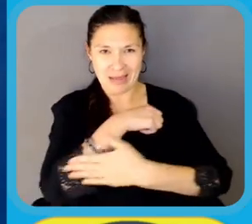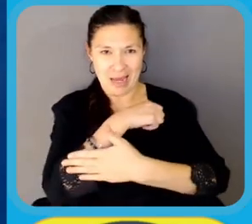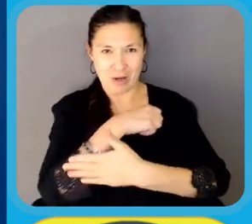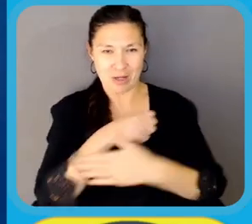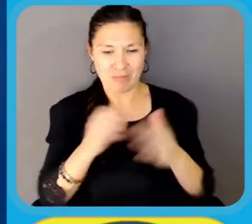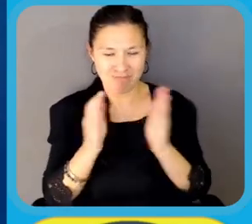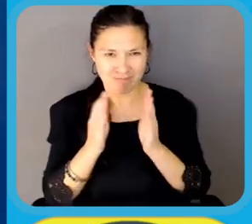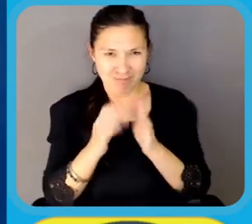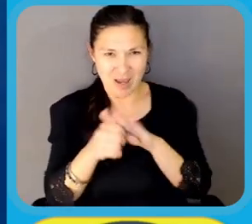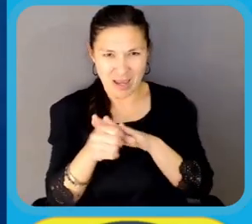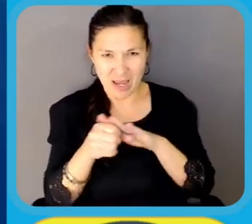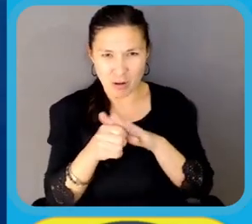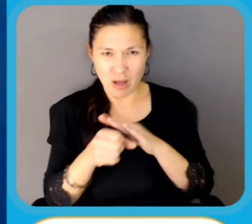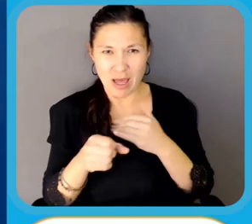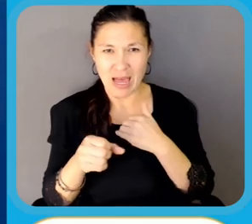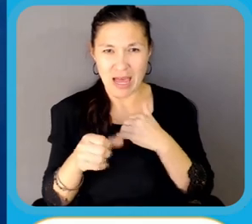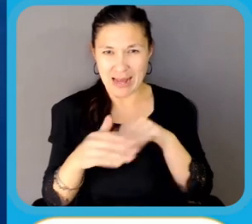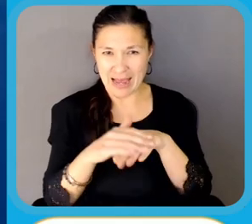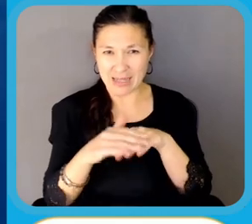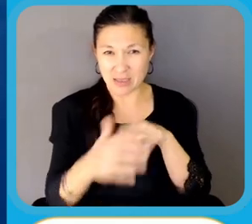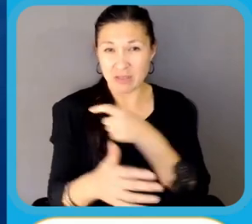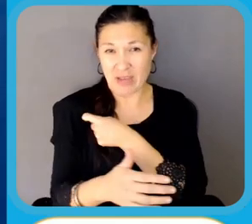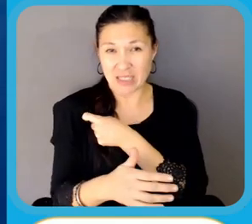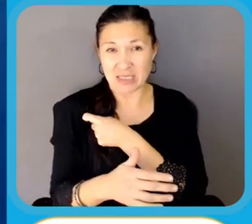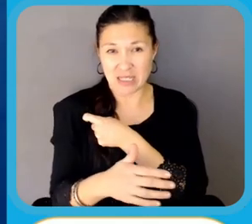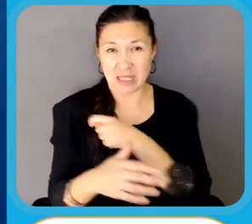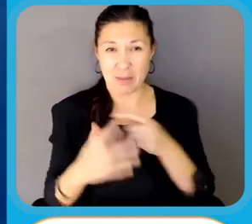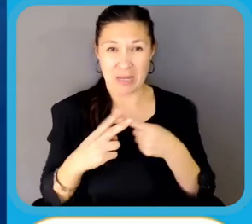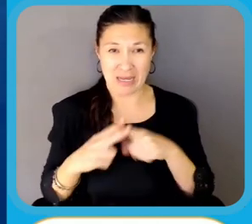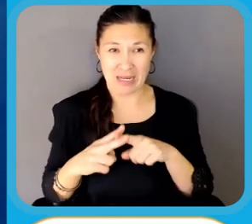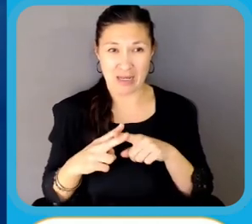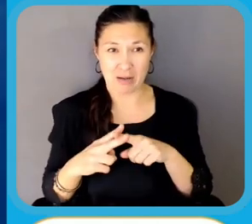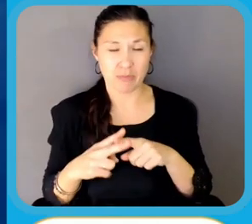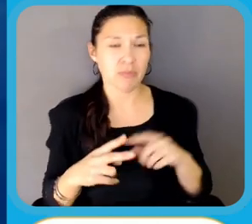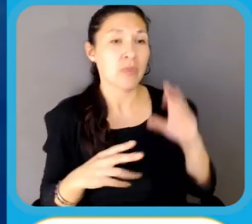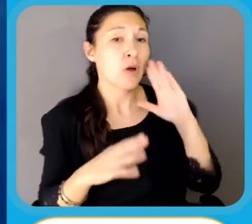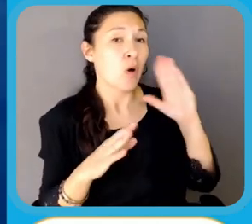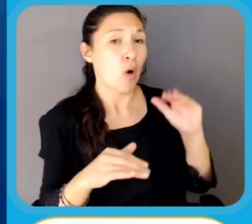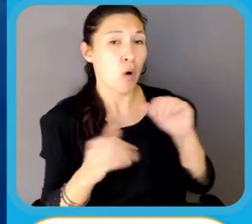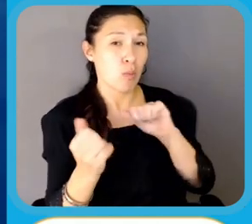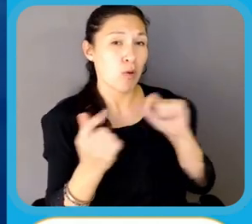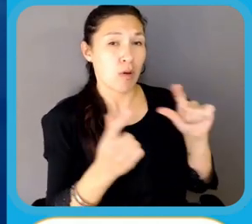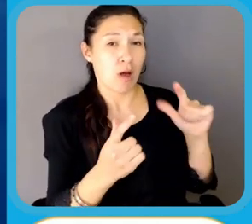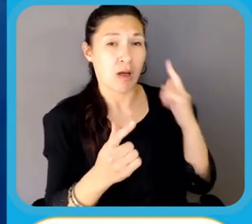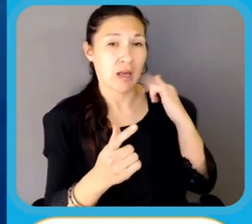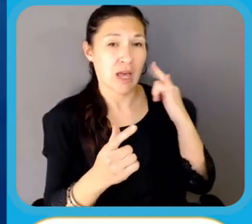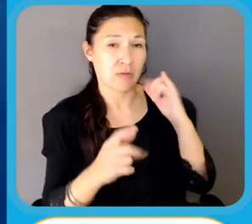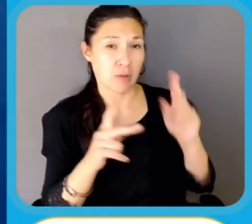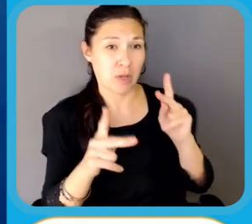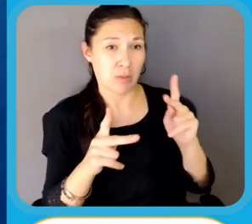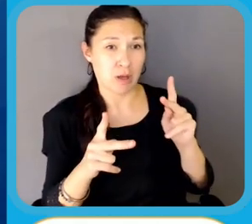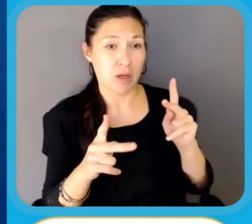to getting the vaccine. And I hope that all Californians, when the vaccine